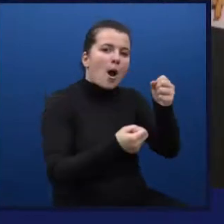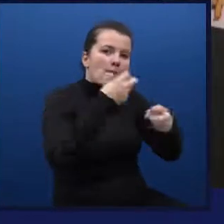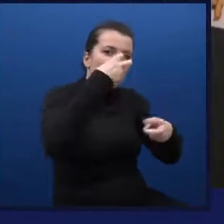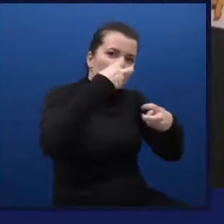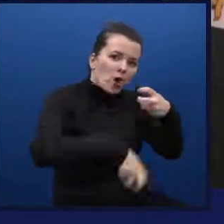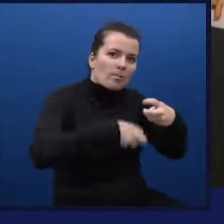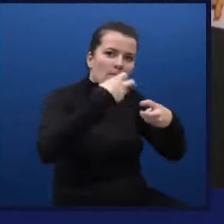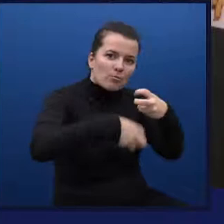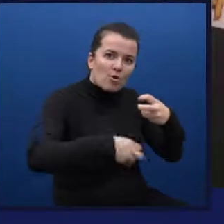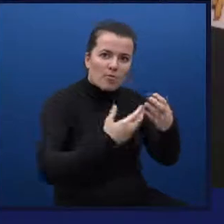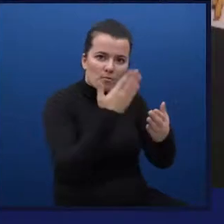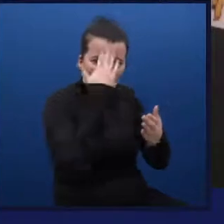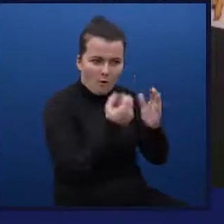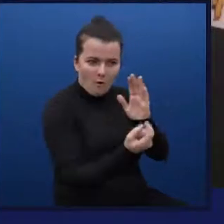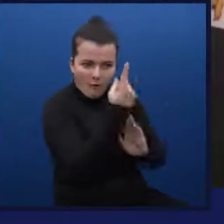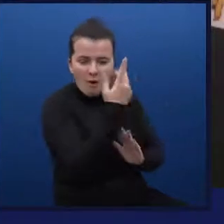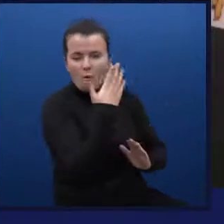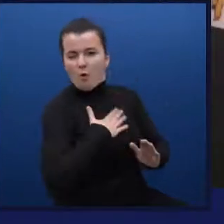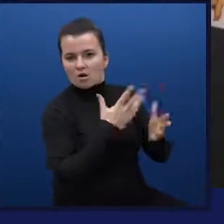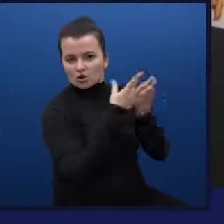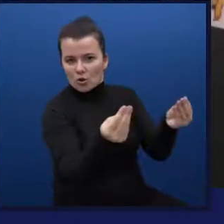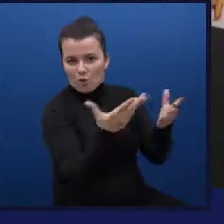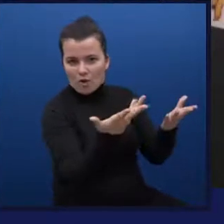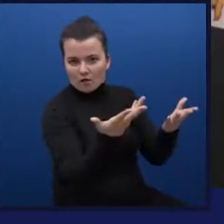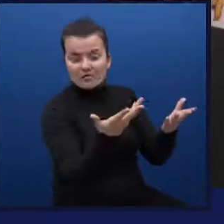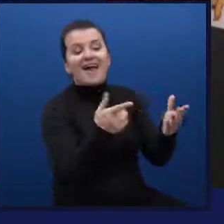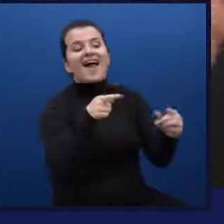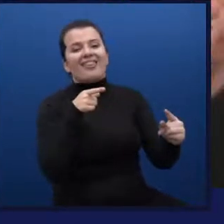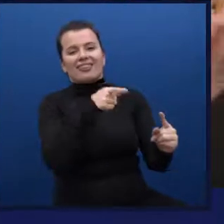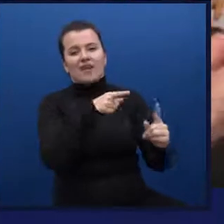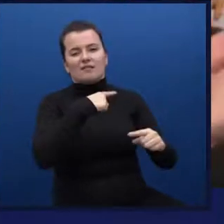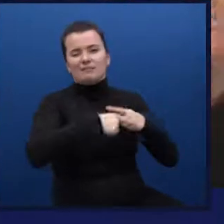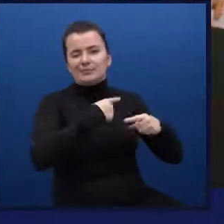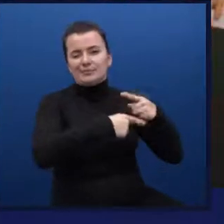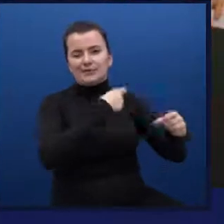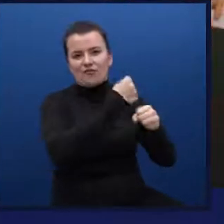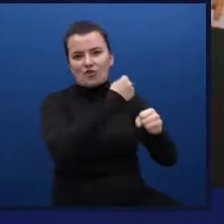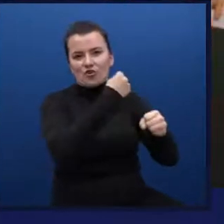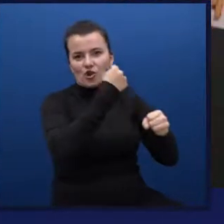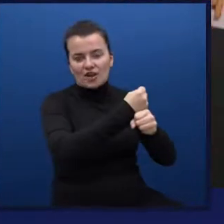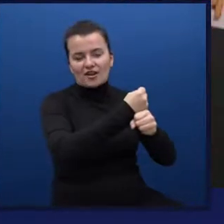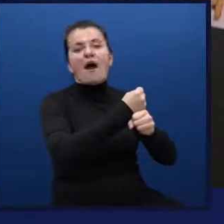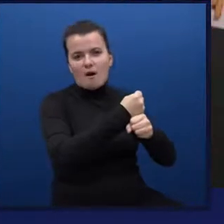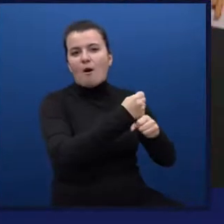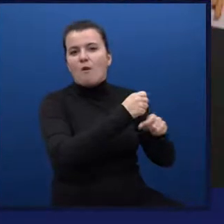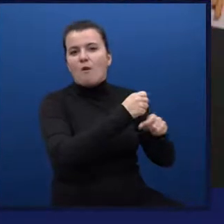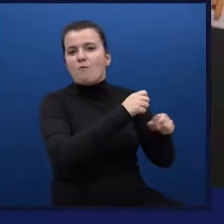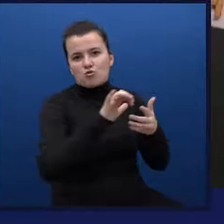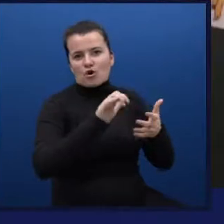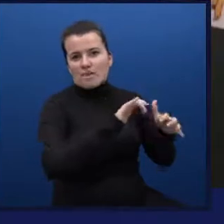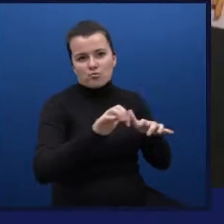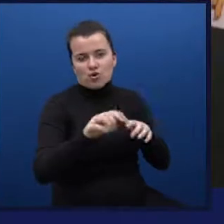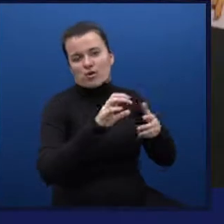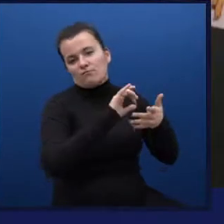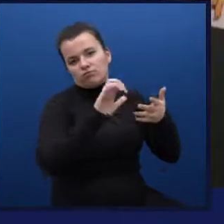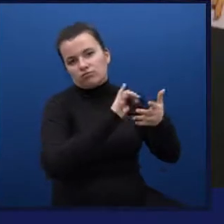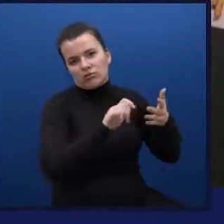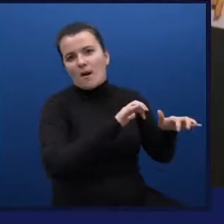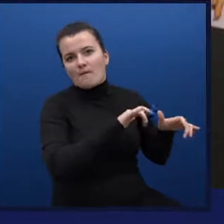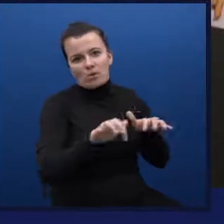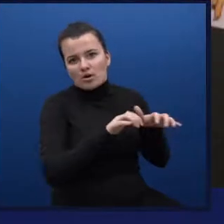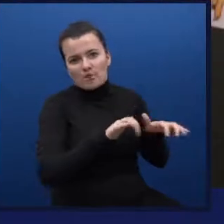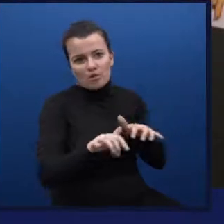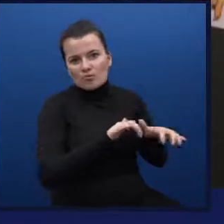it. So if you want to get to that point, it's all programmer stuff. Everyone knows, all programmers know how to